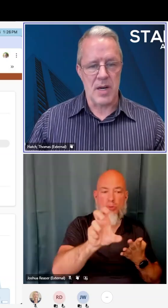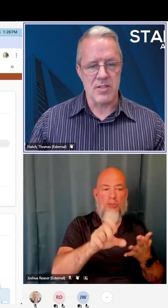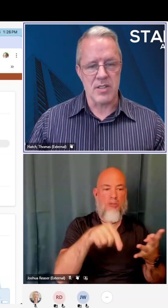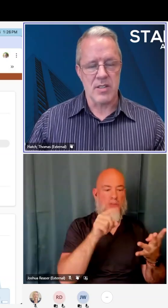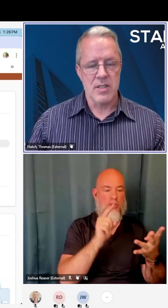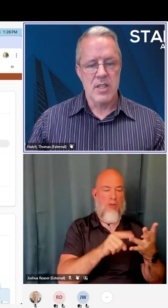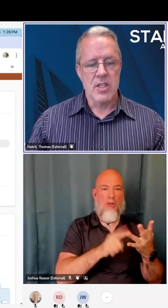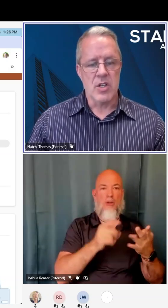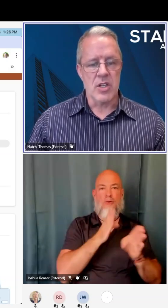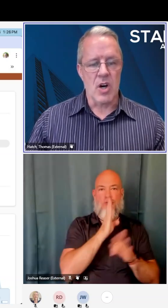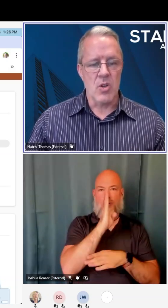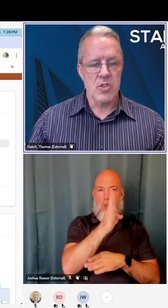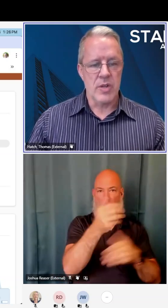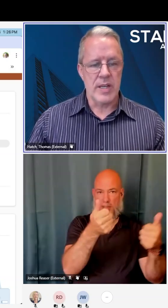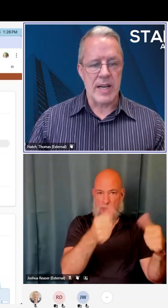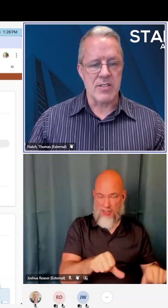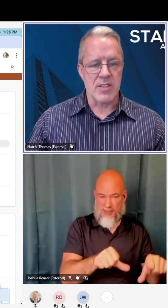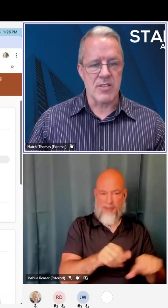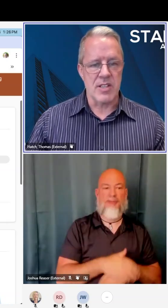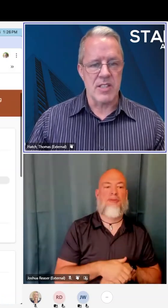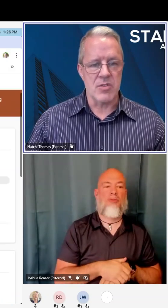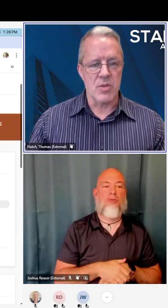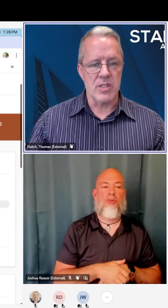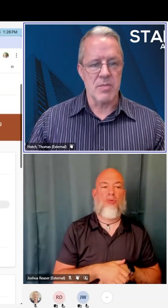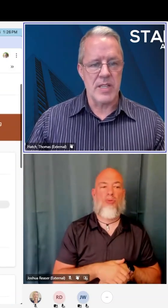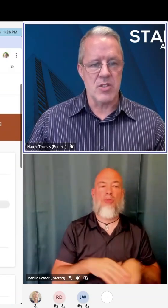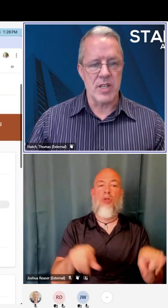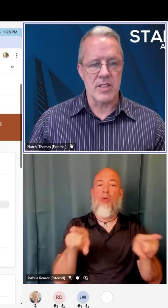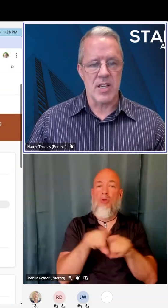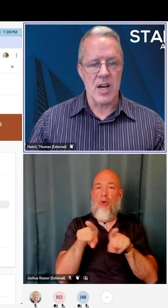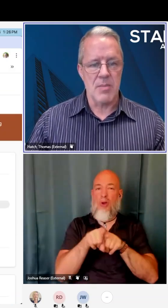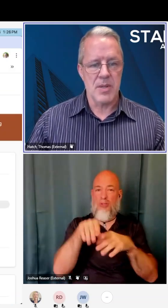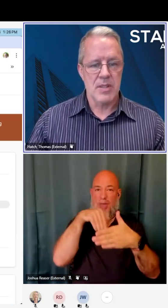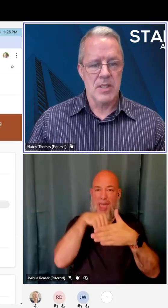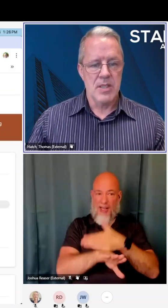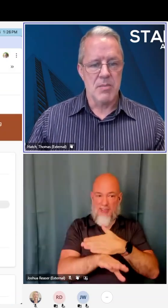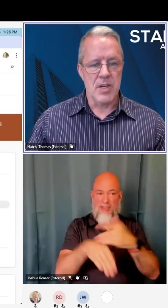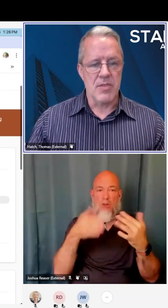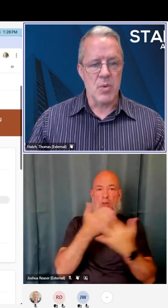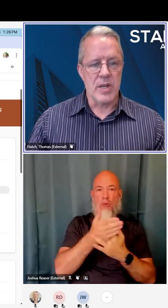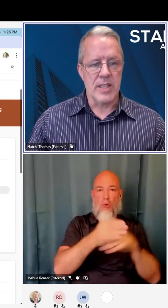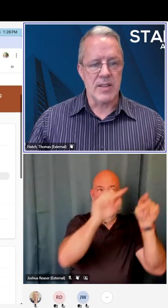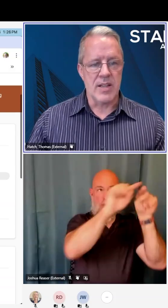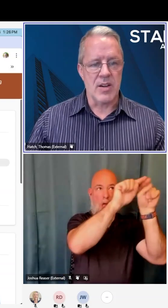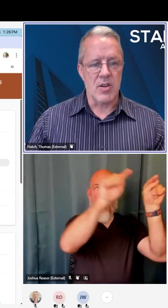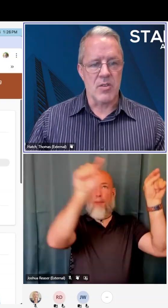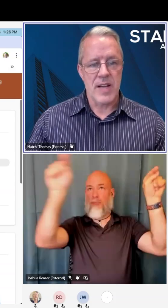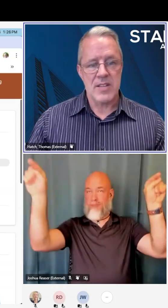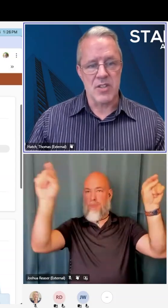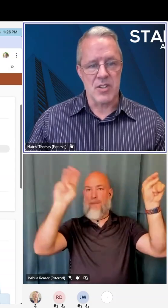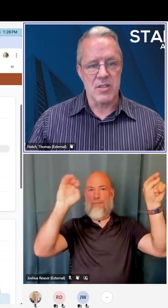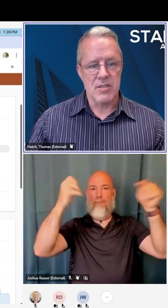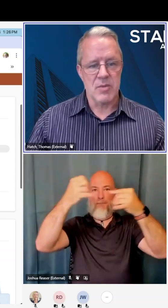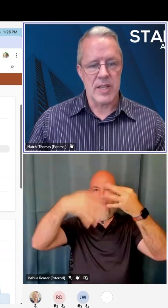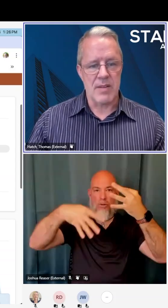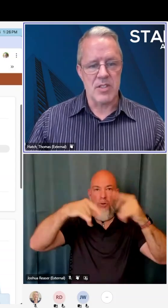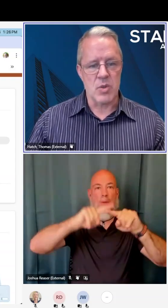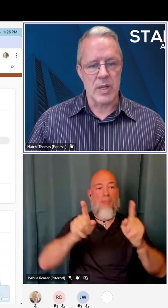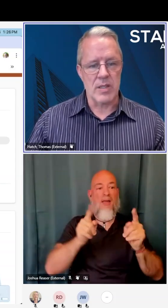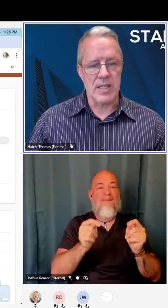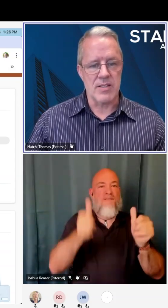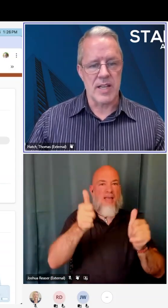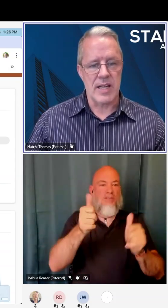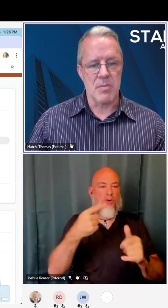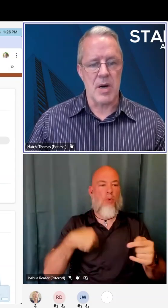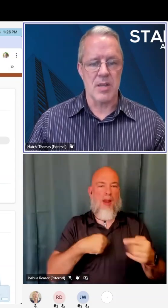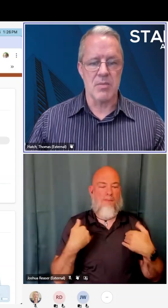direct deposit. You can also get access to these through these menus at the top, but if you want to get there faster, we have these